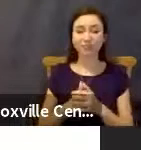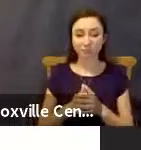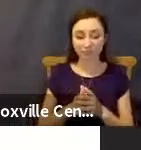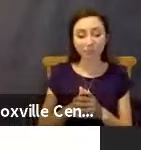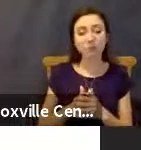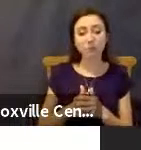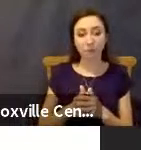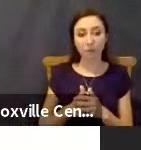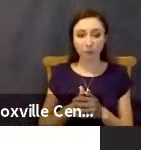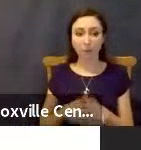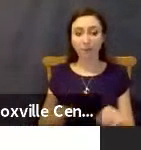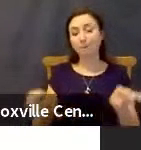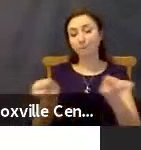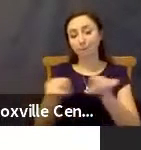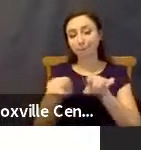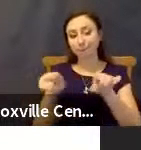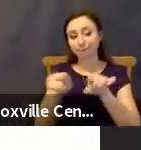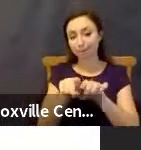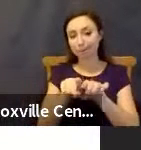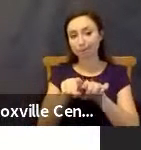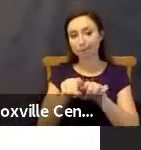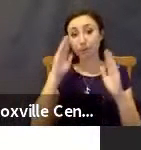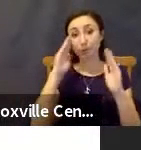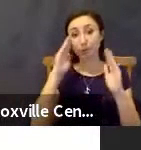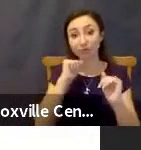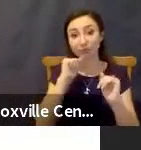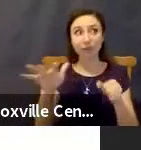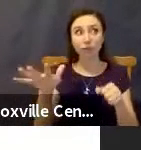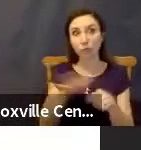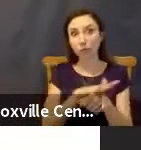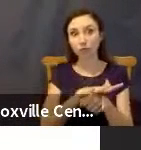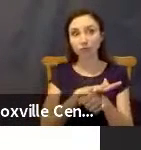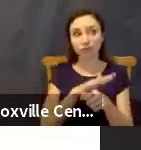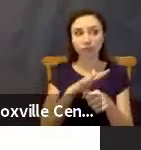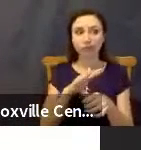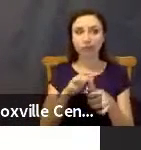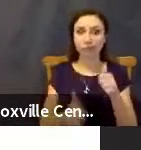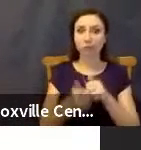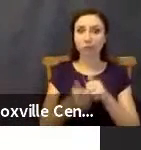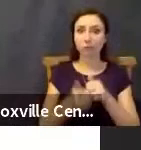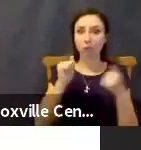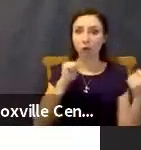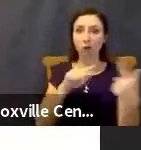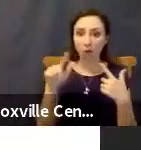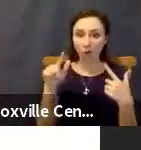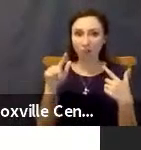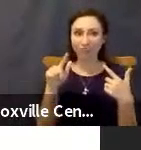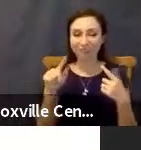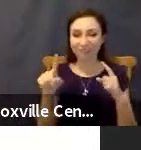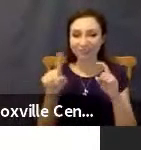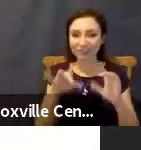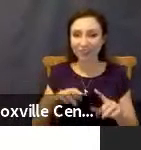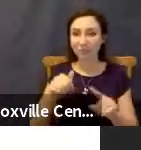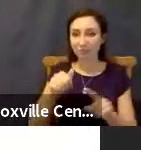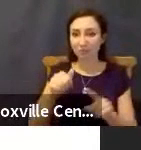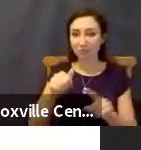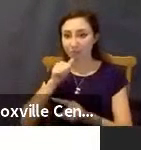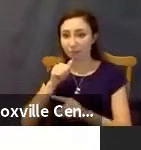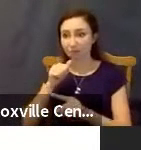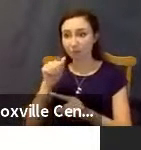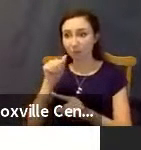and we're also hopefully not doing the majority of the testing. So that, you have private physicians who are